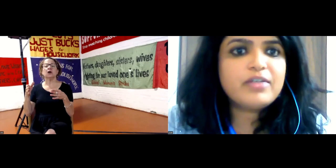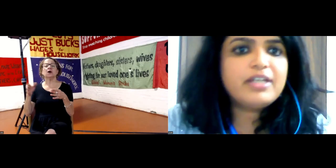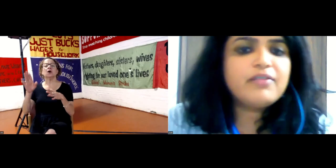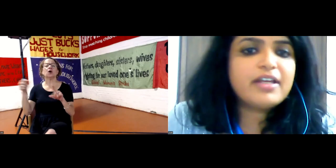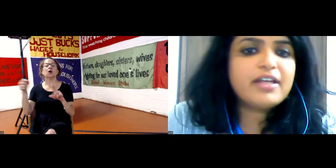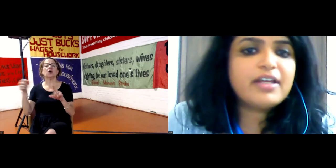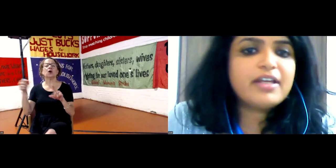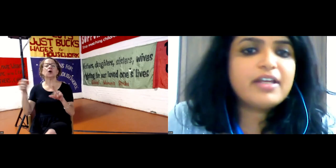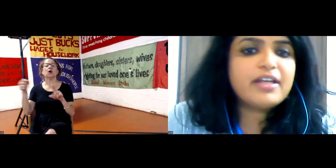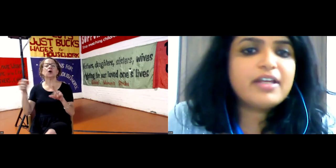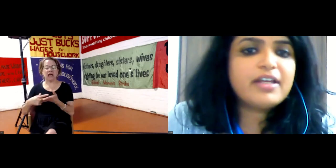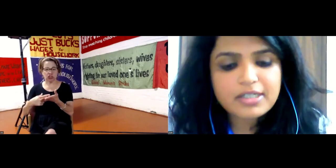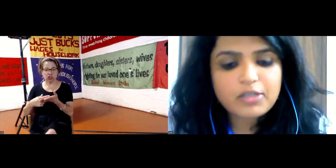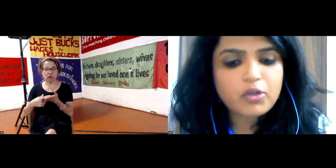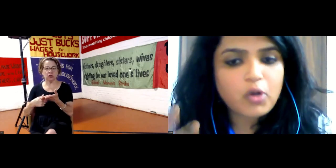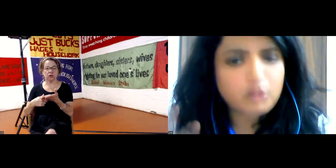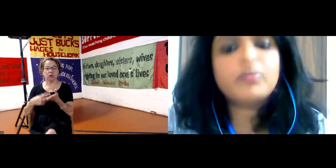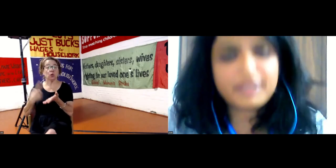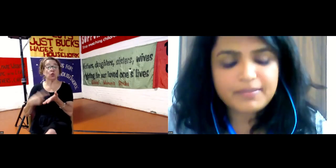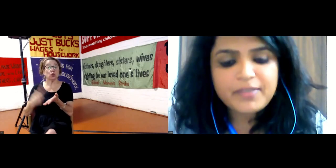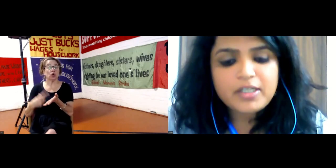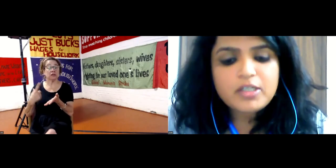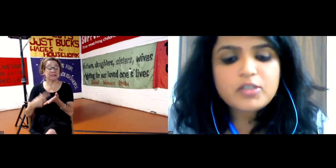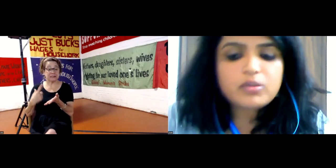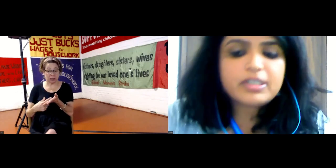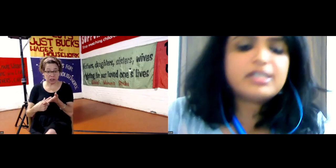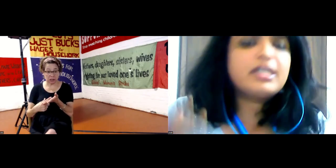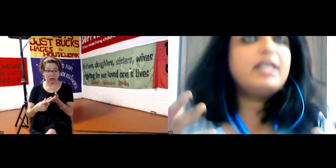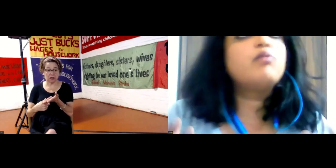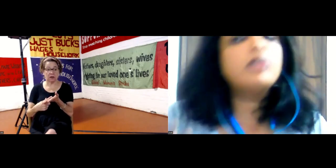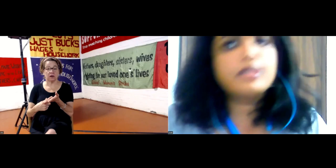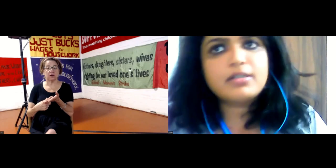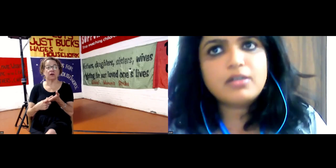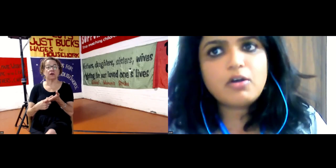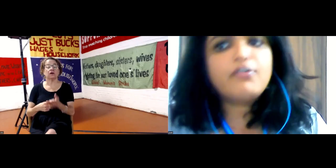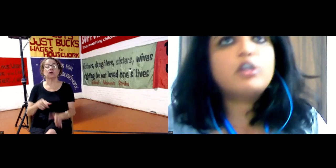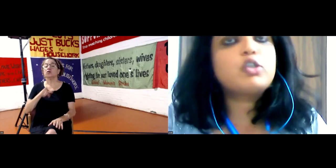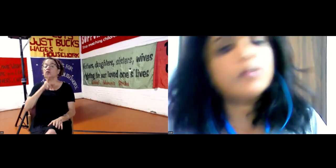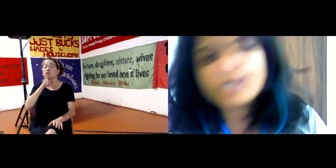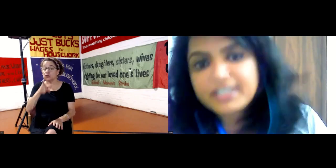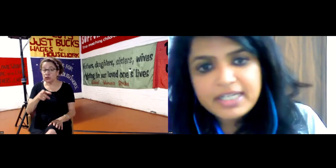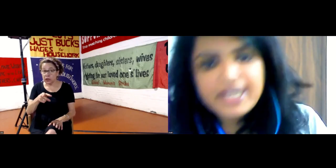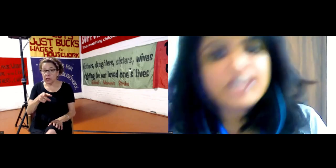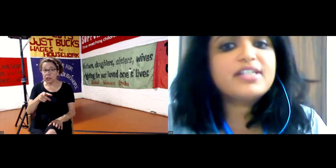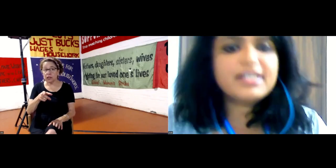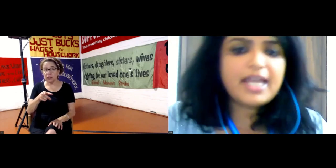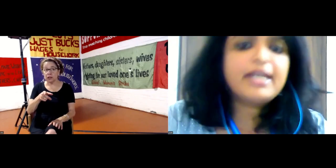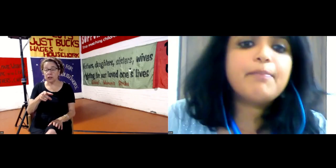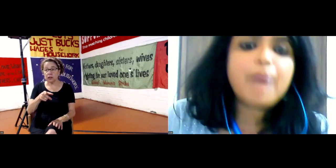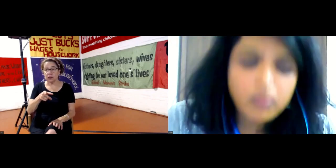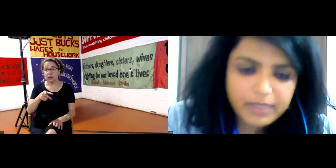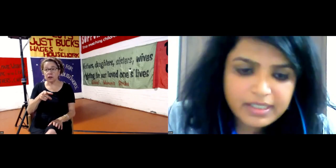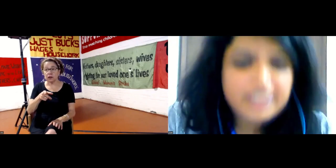that we are discussing on autonomy. So these three words of autonomy, agency,